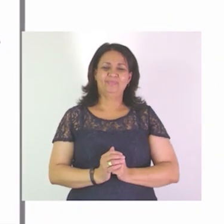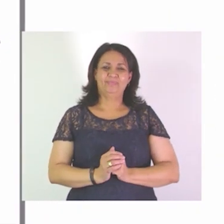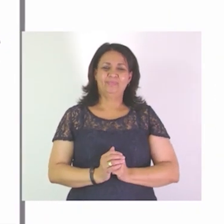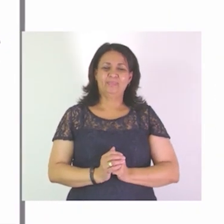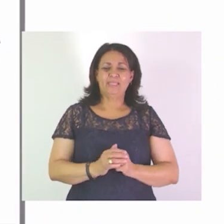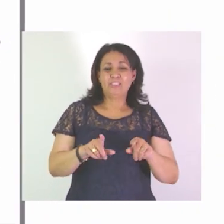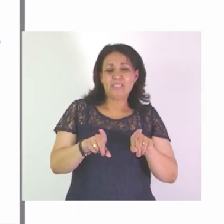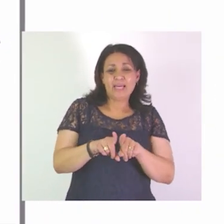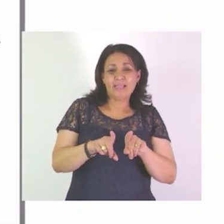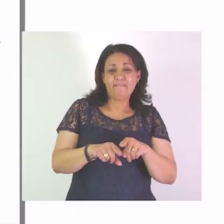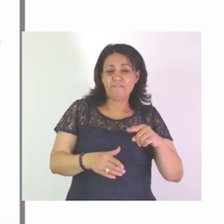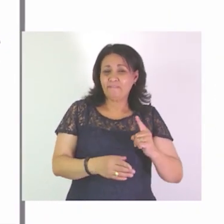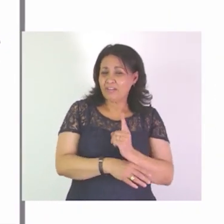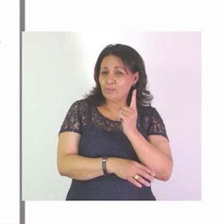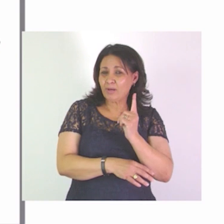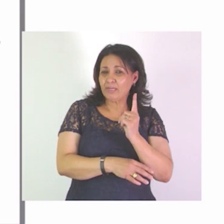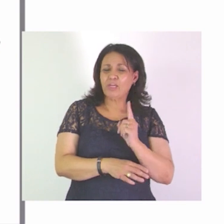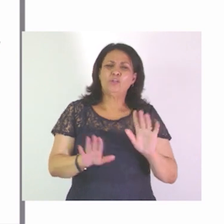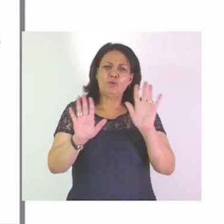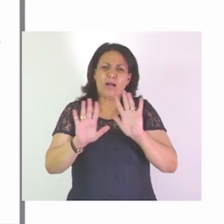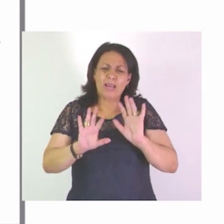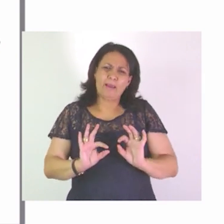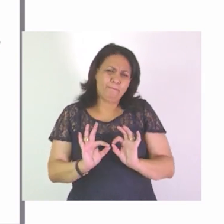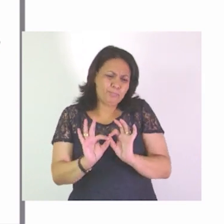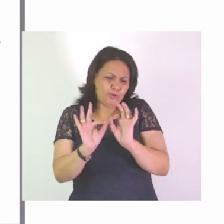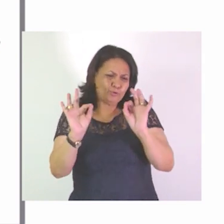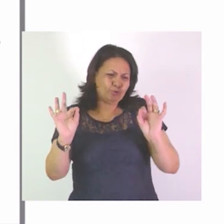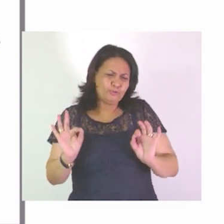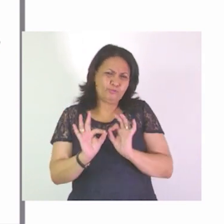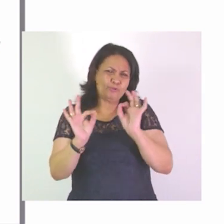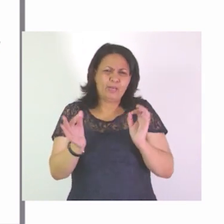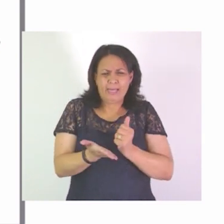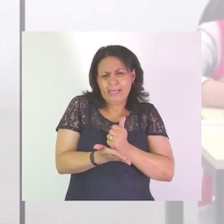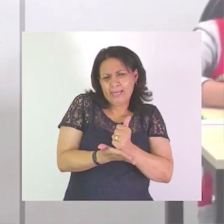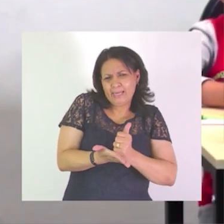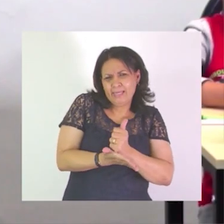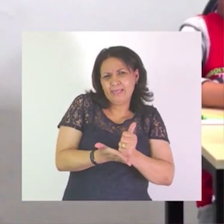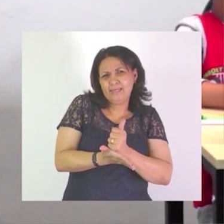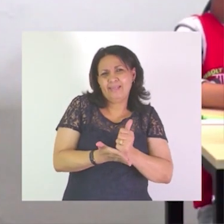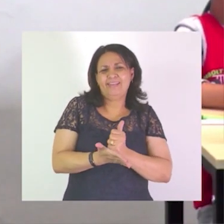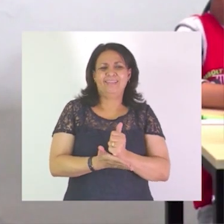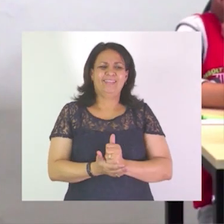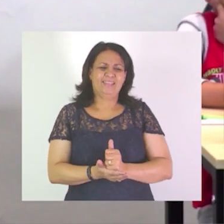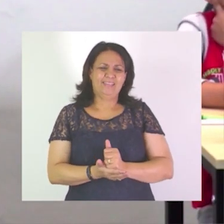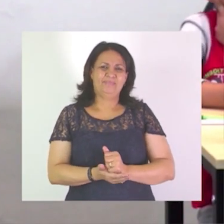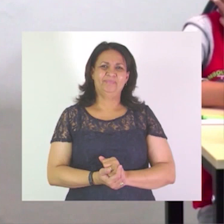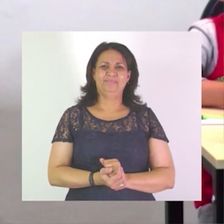like the first one, remember to color neatly and correctly in one